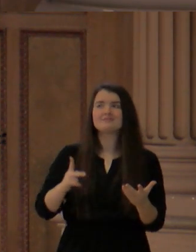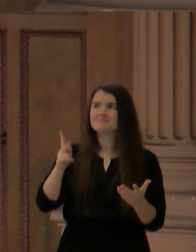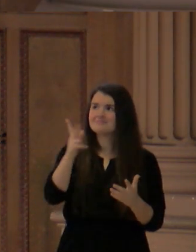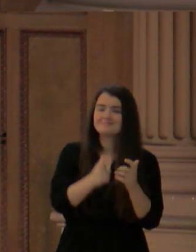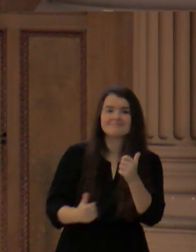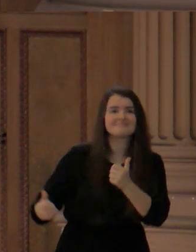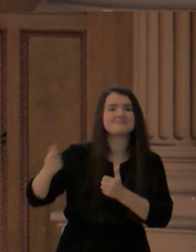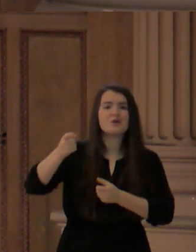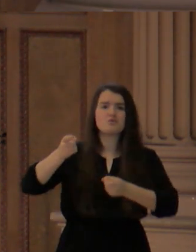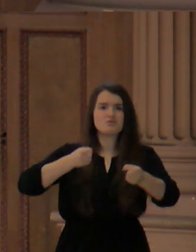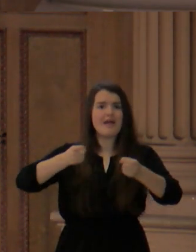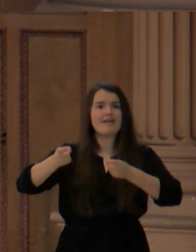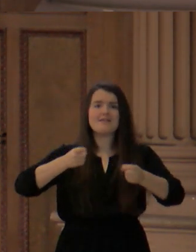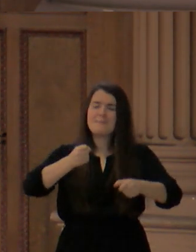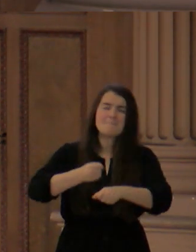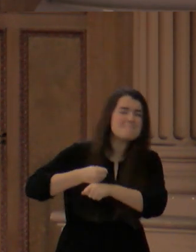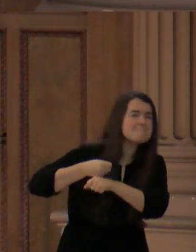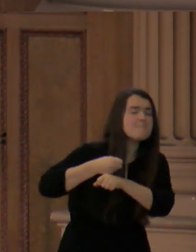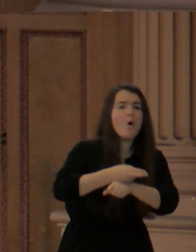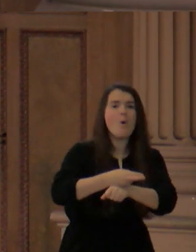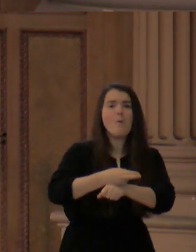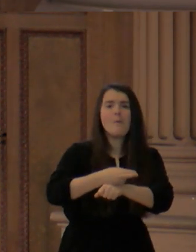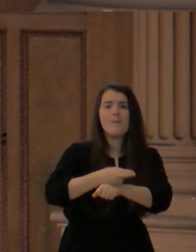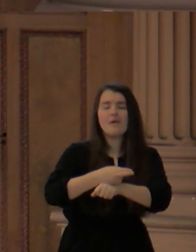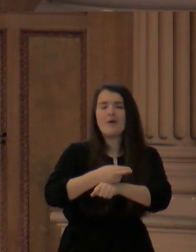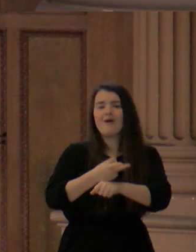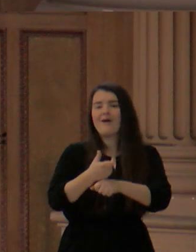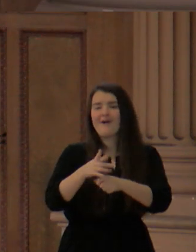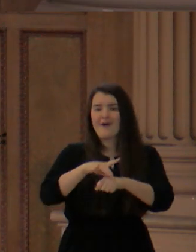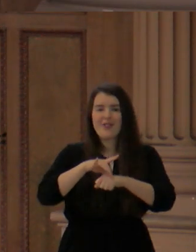that nobody expected him to reign he's hanging on that cross